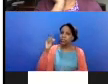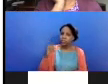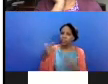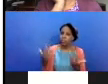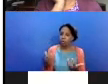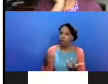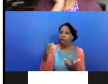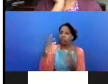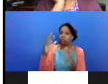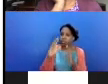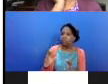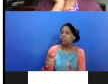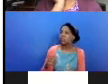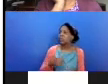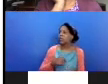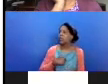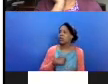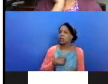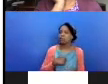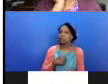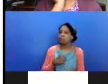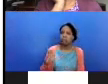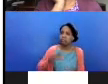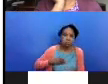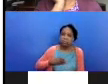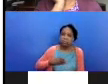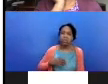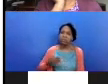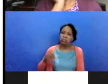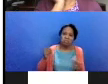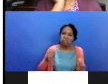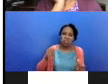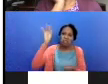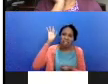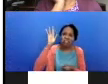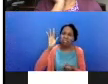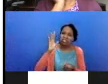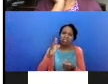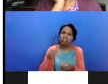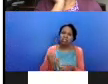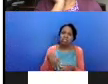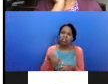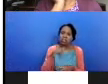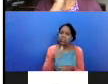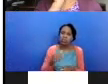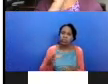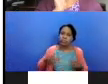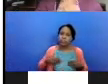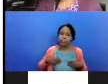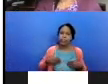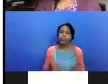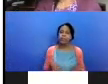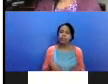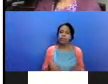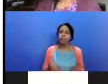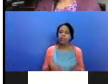with me. And so that we can have that idea that shame is evidence of actually his preference for peaceful, loving, caring